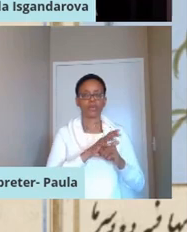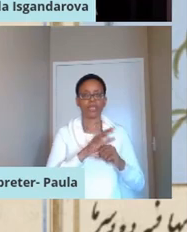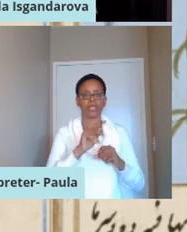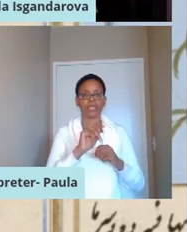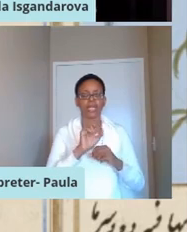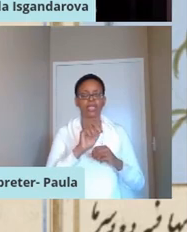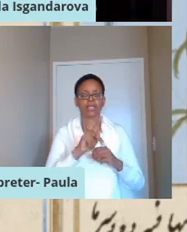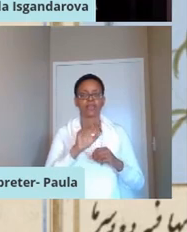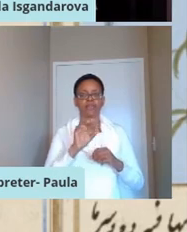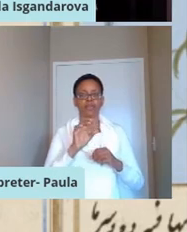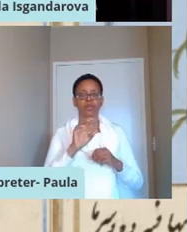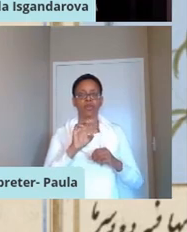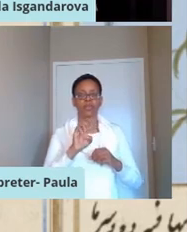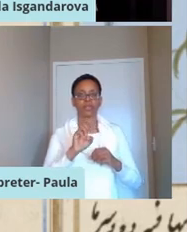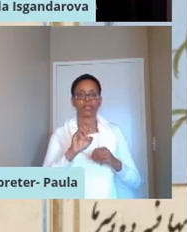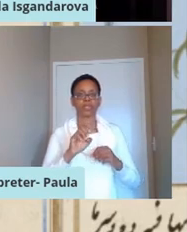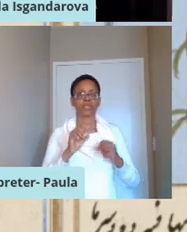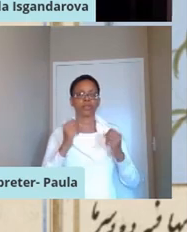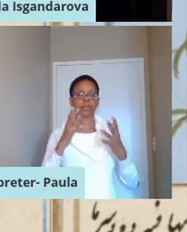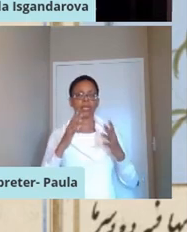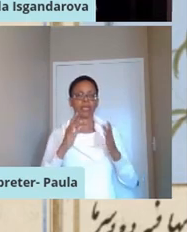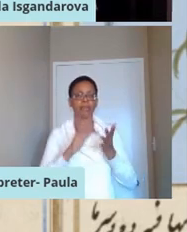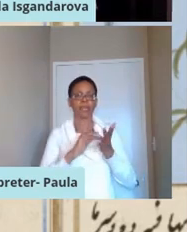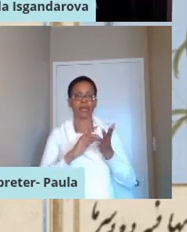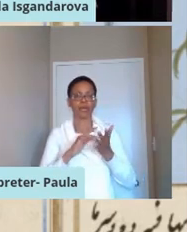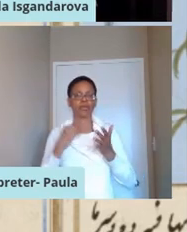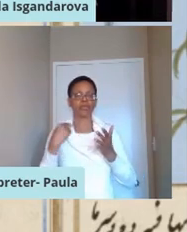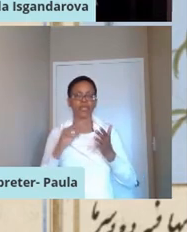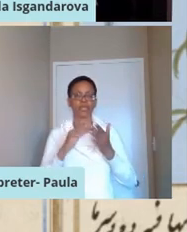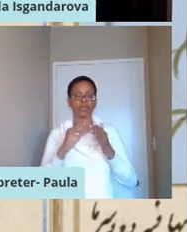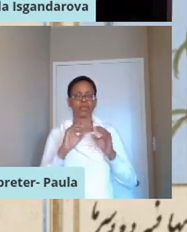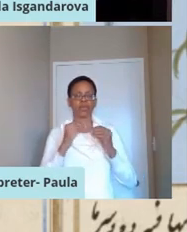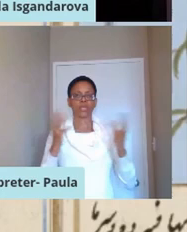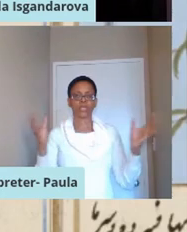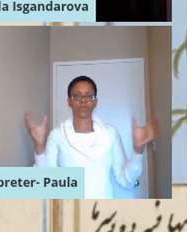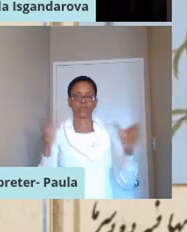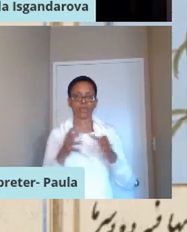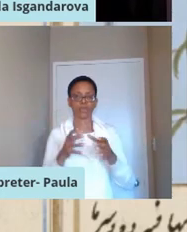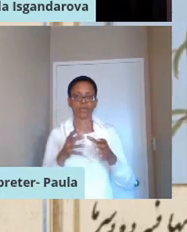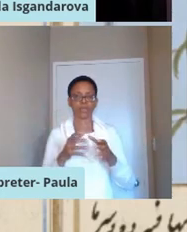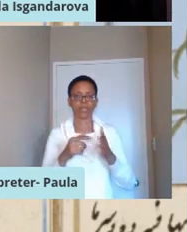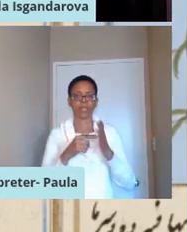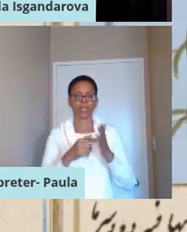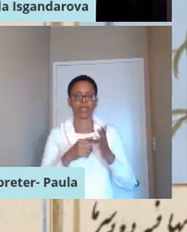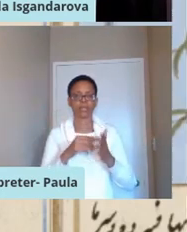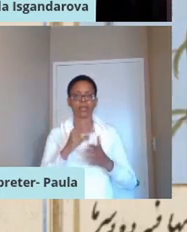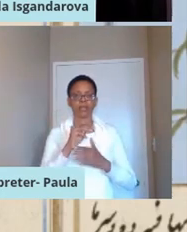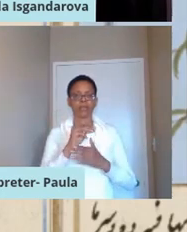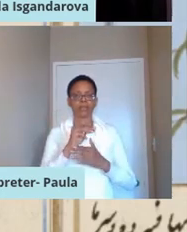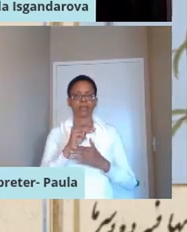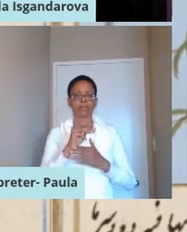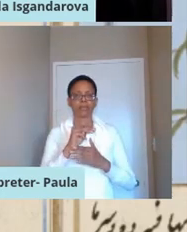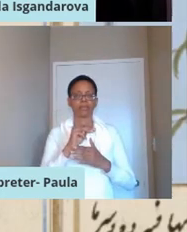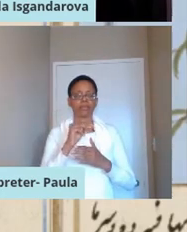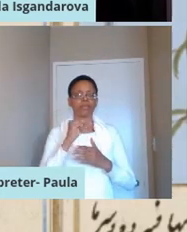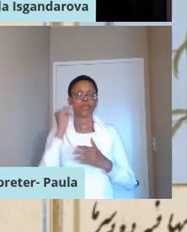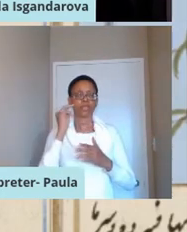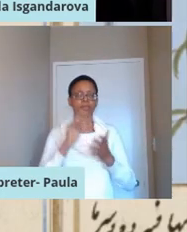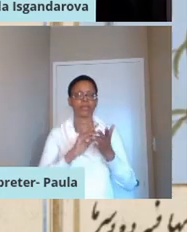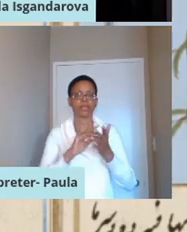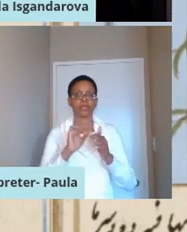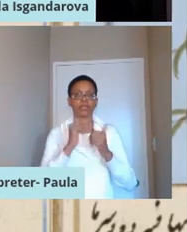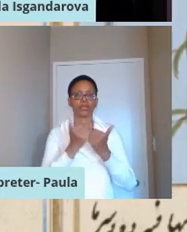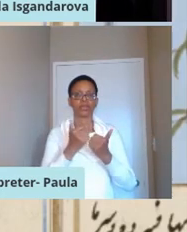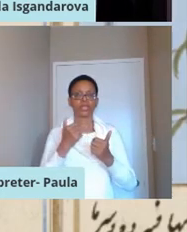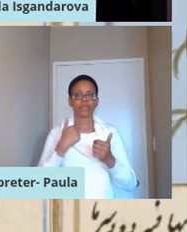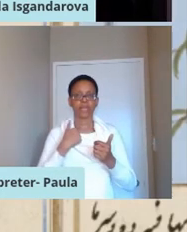bring together many medical, religious, and community organizations, such as Muslim Medical Association of Canada,